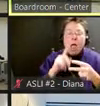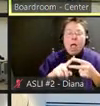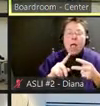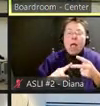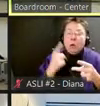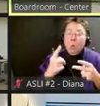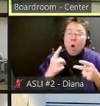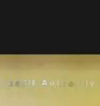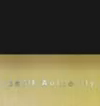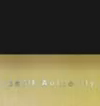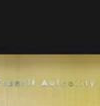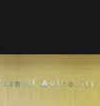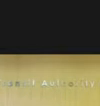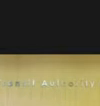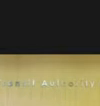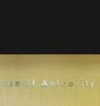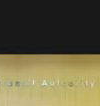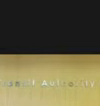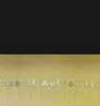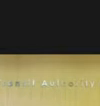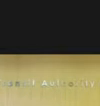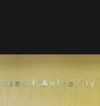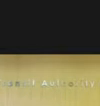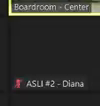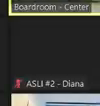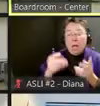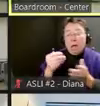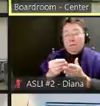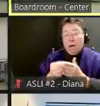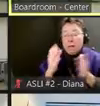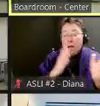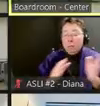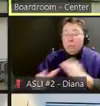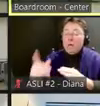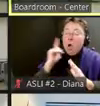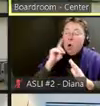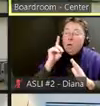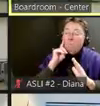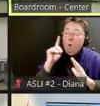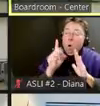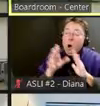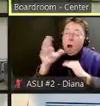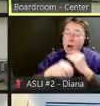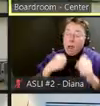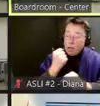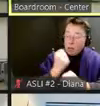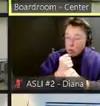year 2023 and financial plan for calendar years